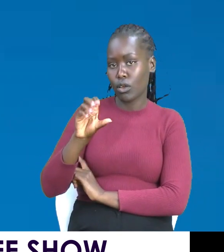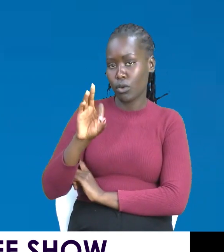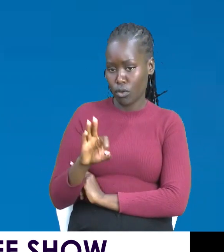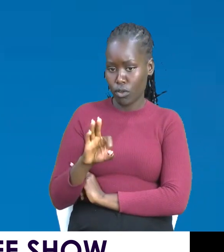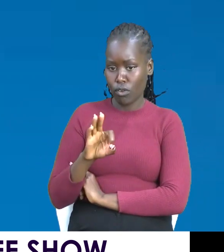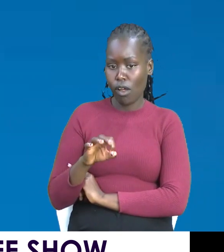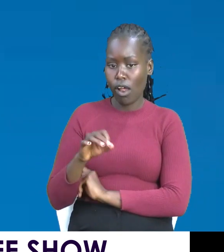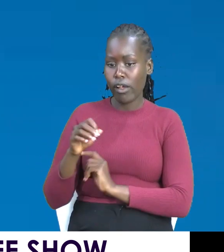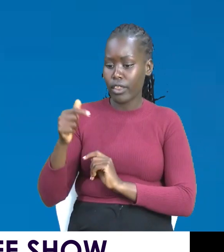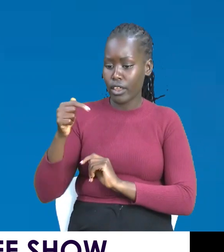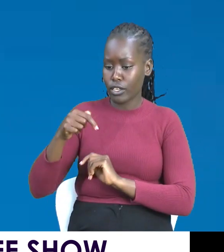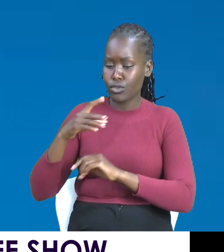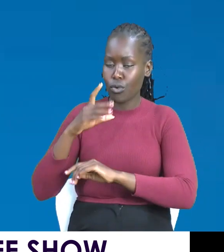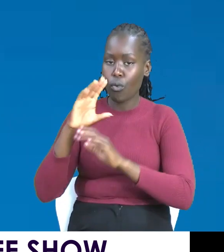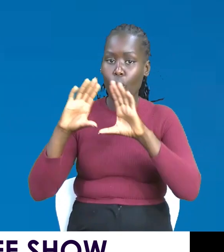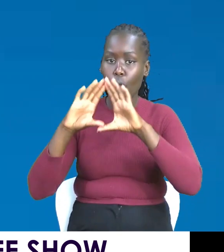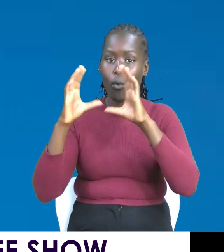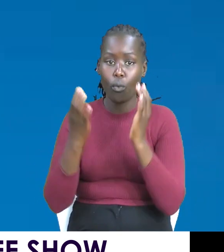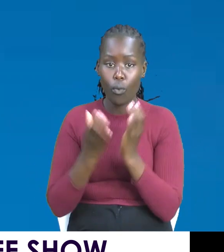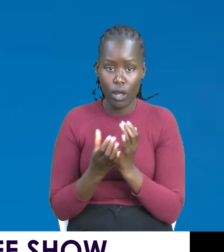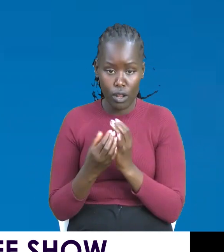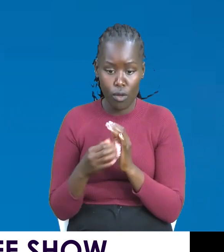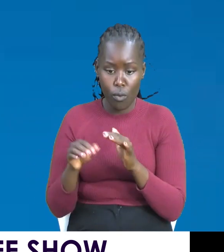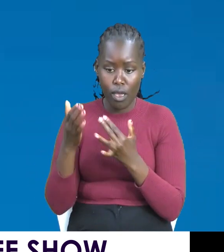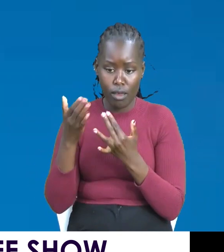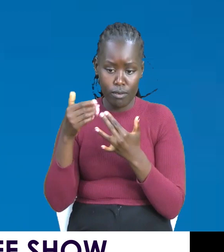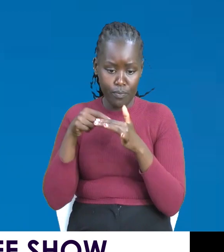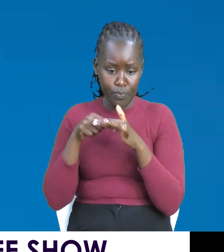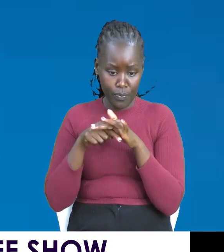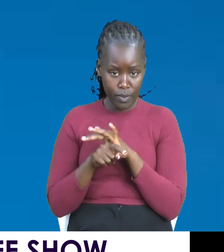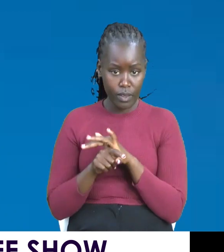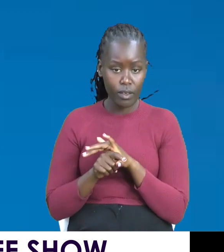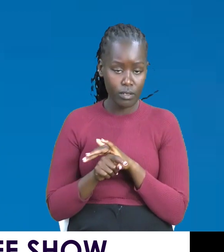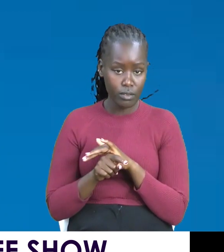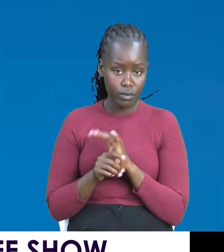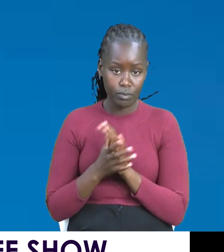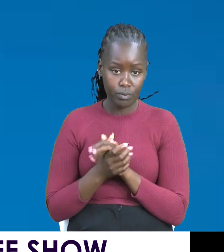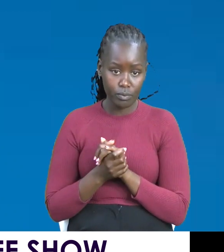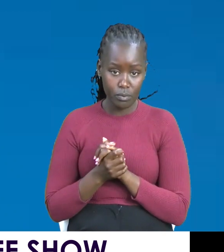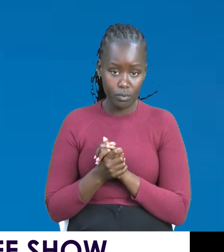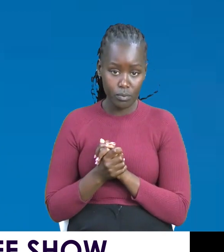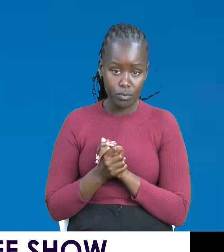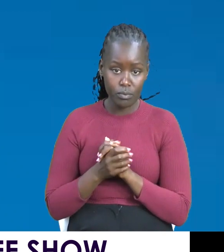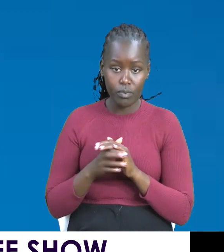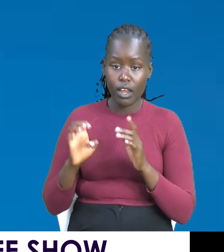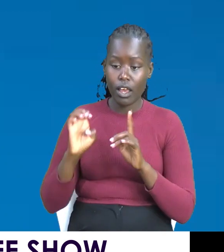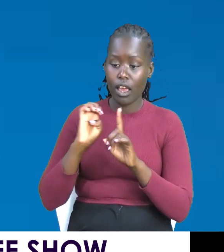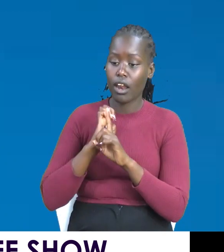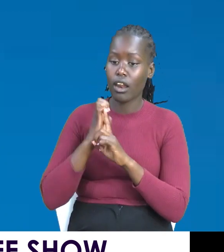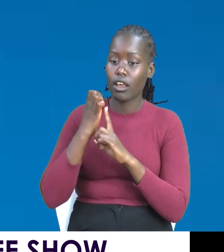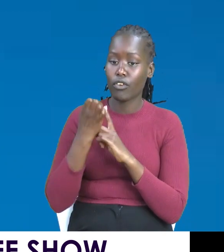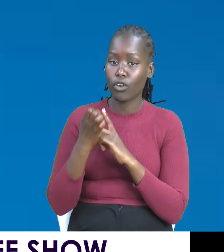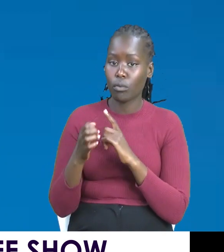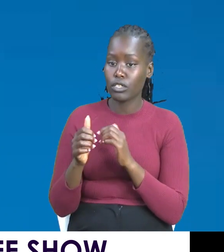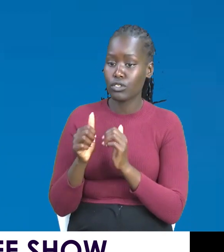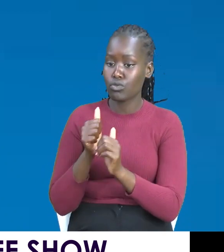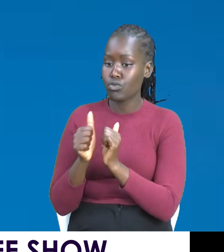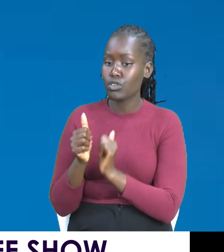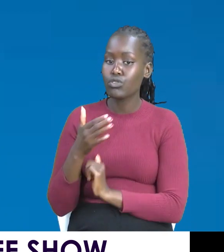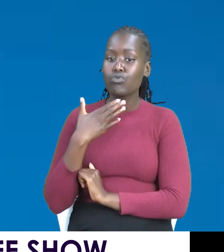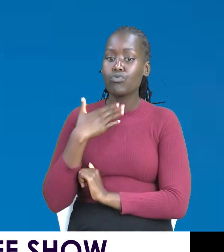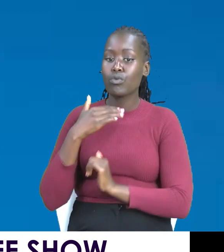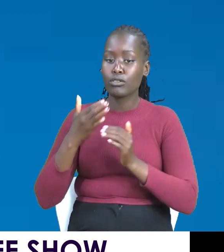amongst volatility. We are amongst a certain environment that wants to